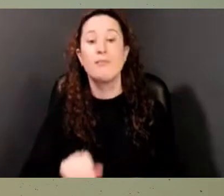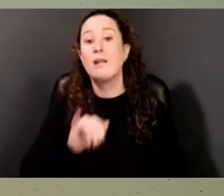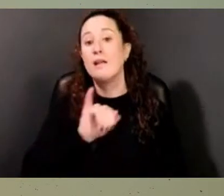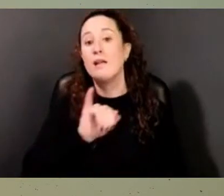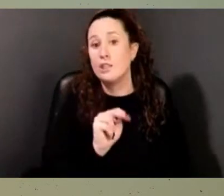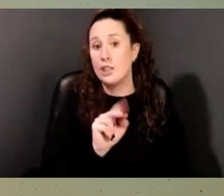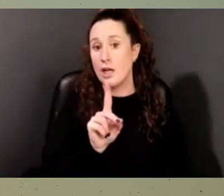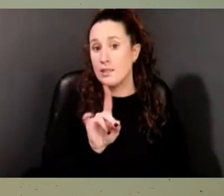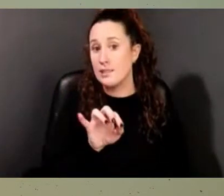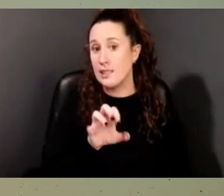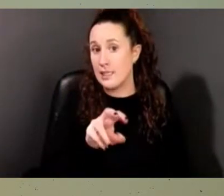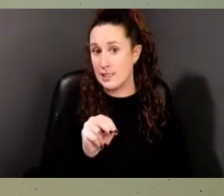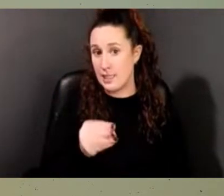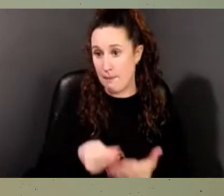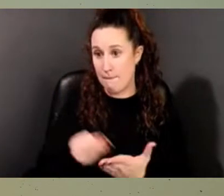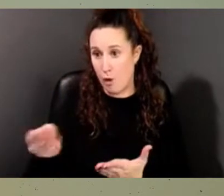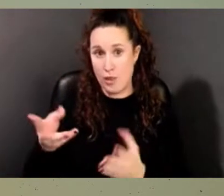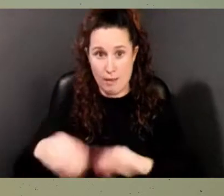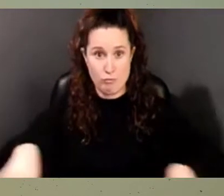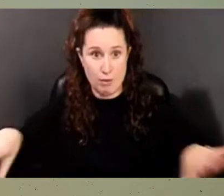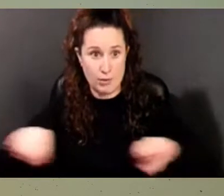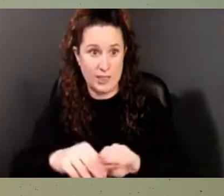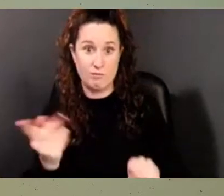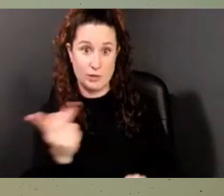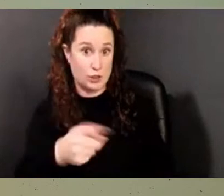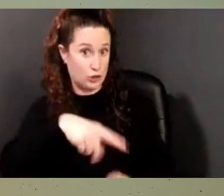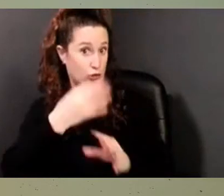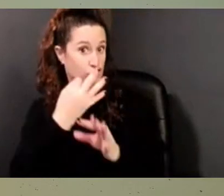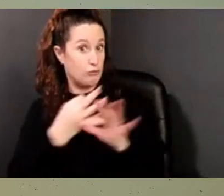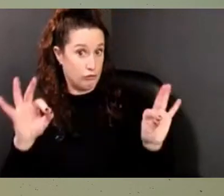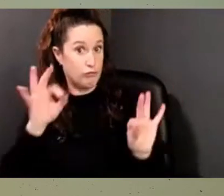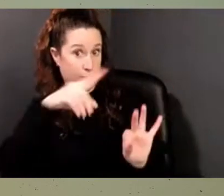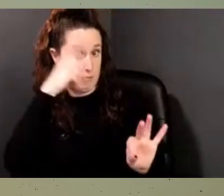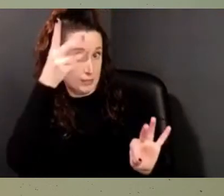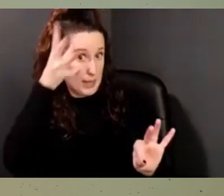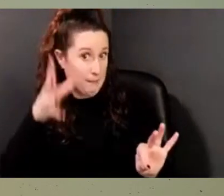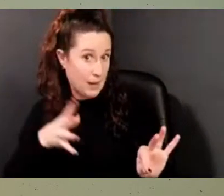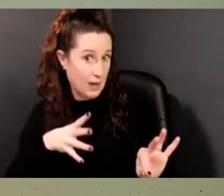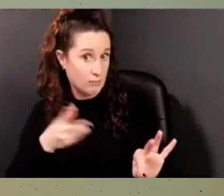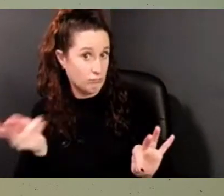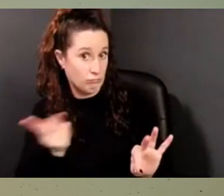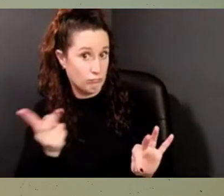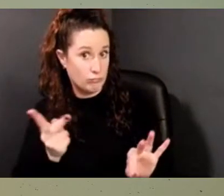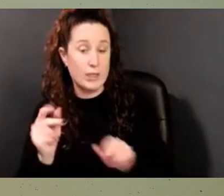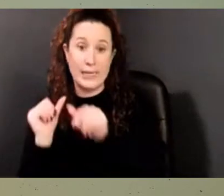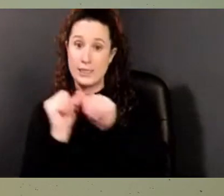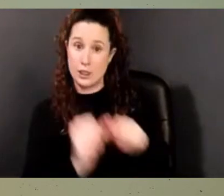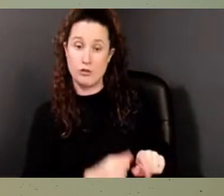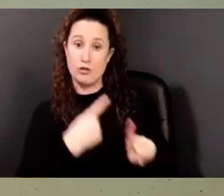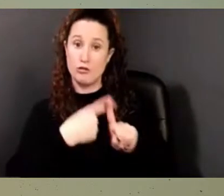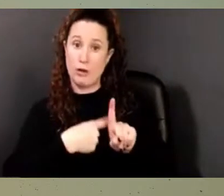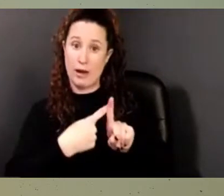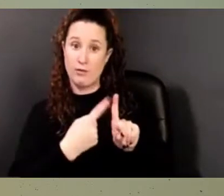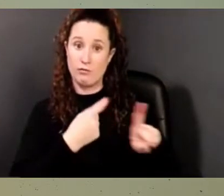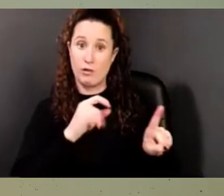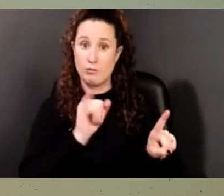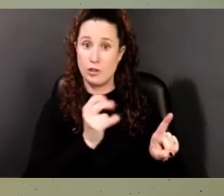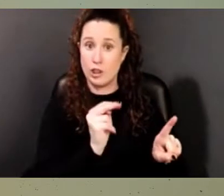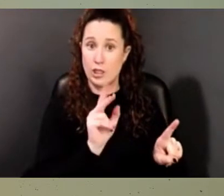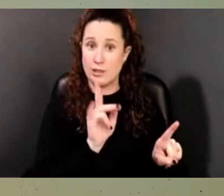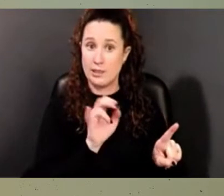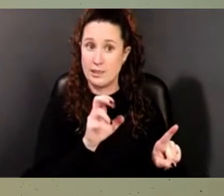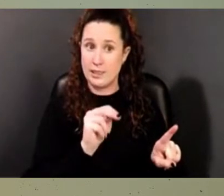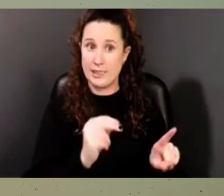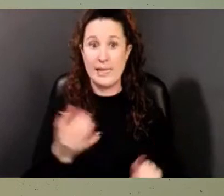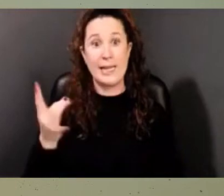Luff property, these two free Black men continued on as John Dickinson's tenants. In 1801, the two brothers